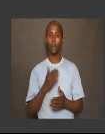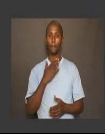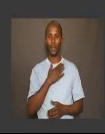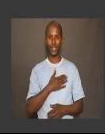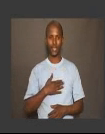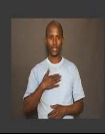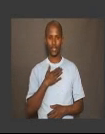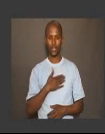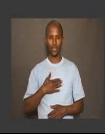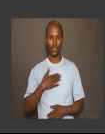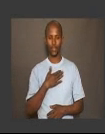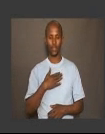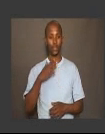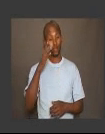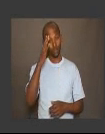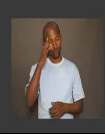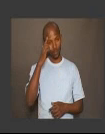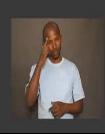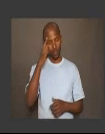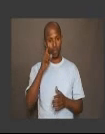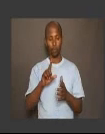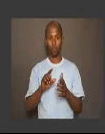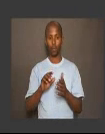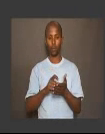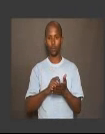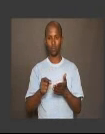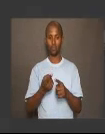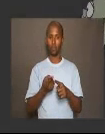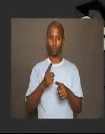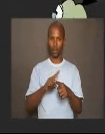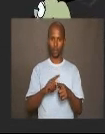Please take a moment to decide, and I will be right back.